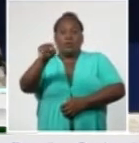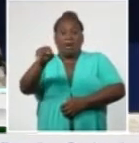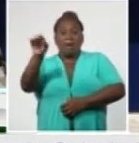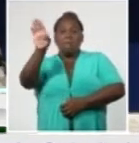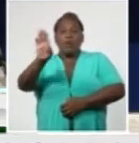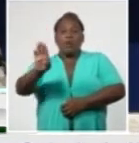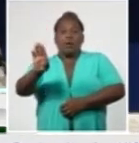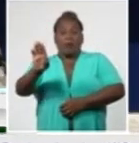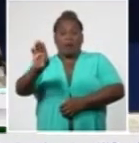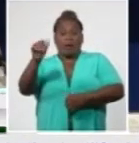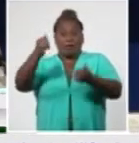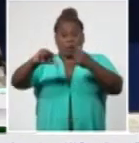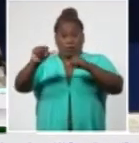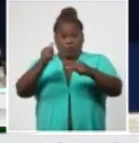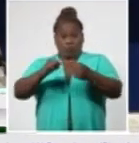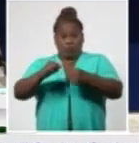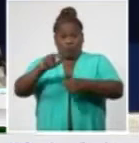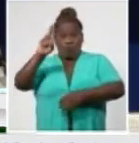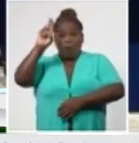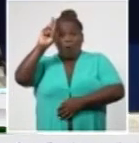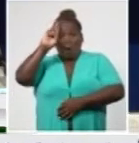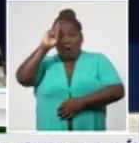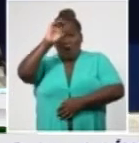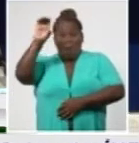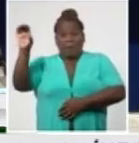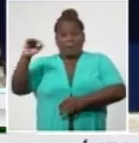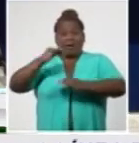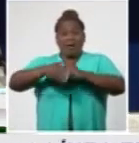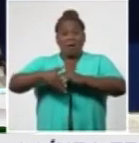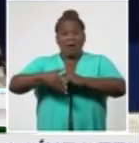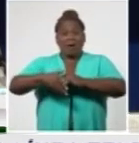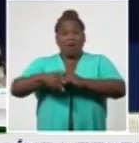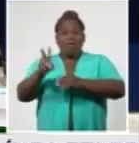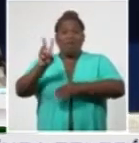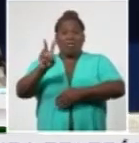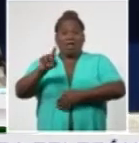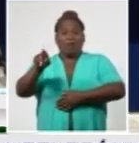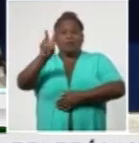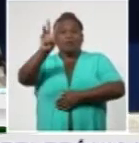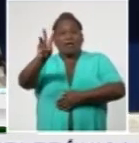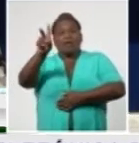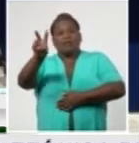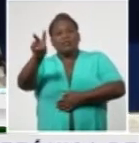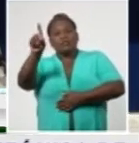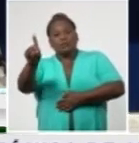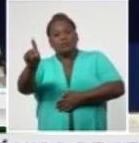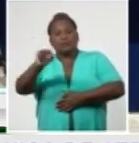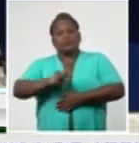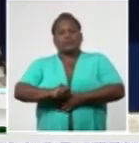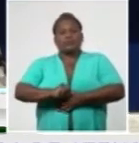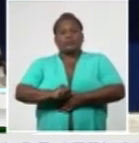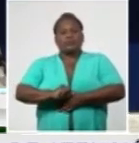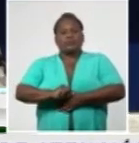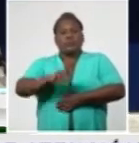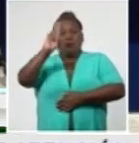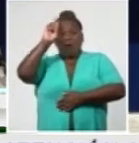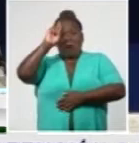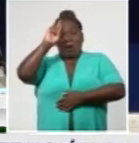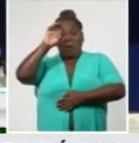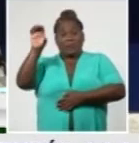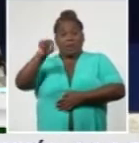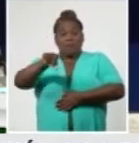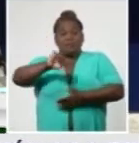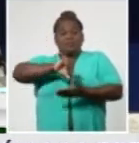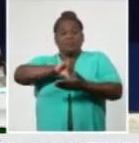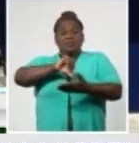diagnosis COVID-19 studied 2,006 samples. In the Pedro Curie Tropical Medicine Institute,